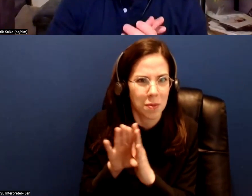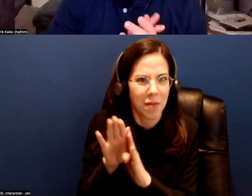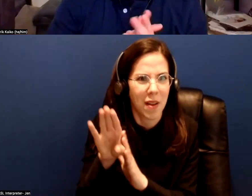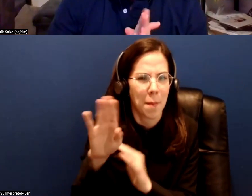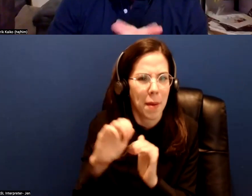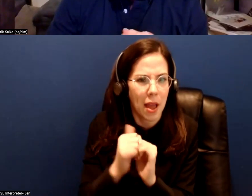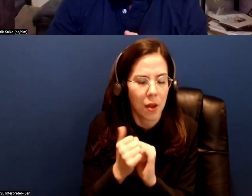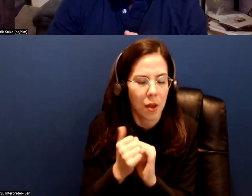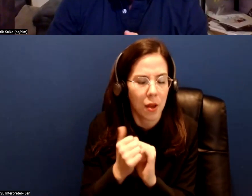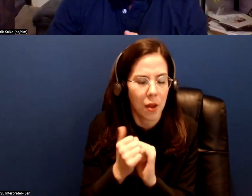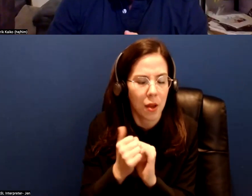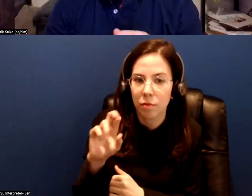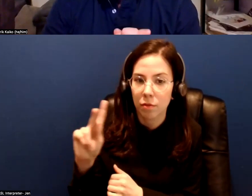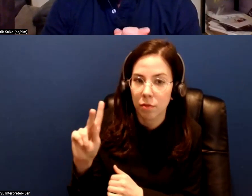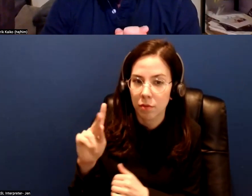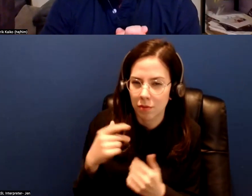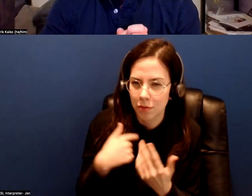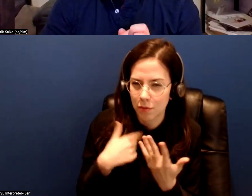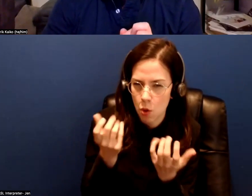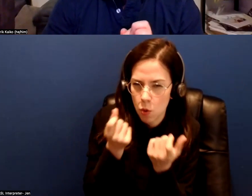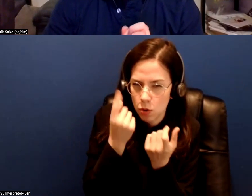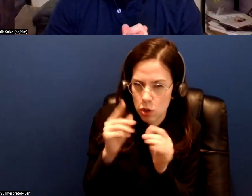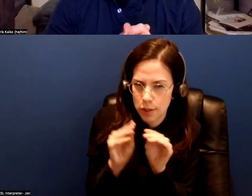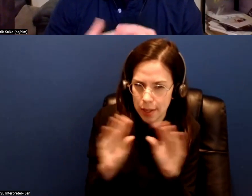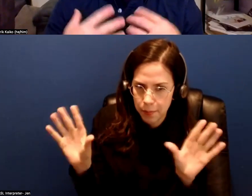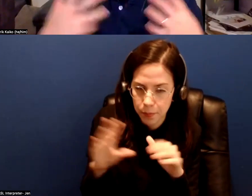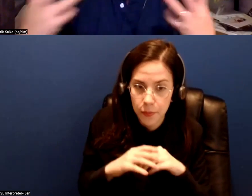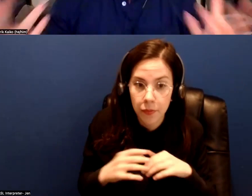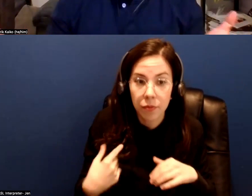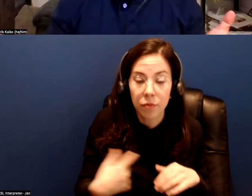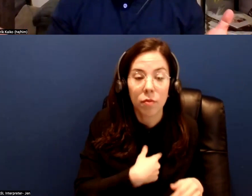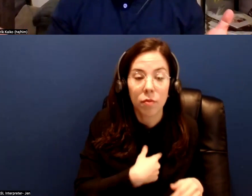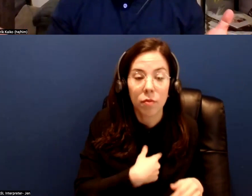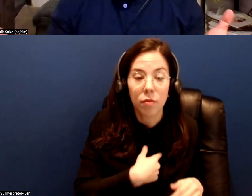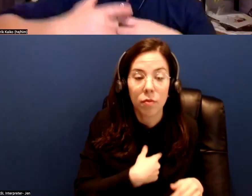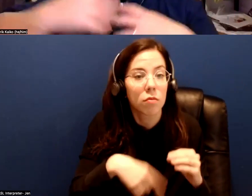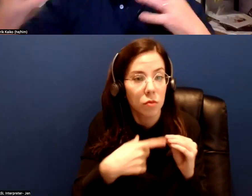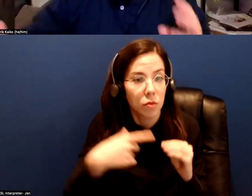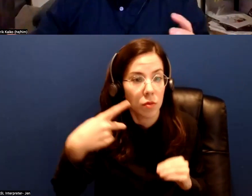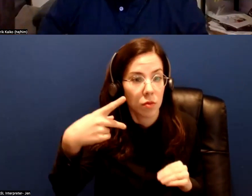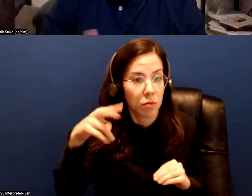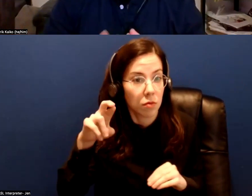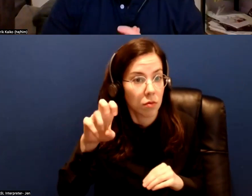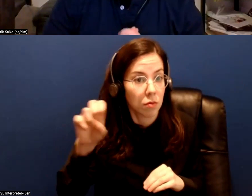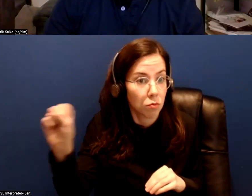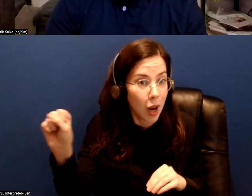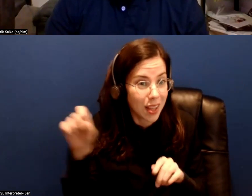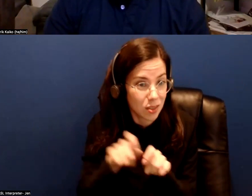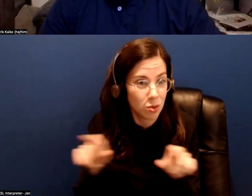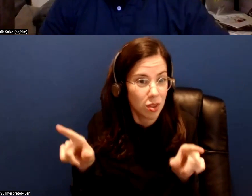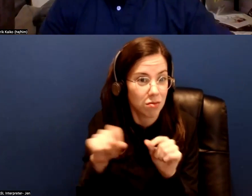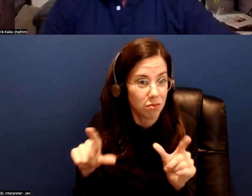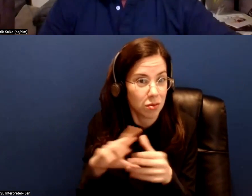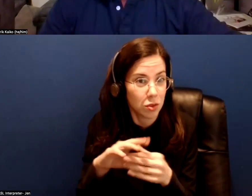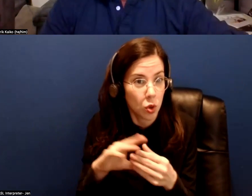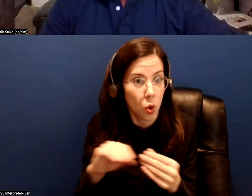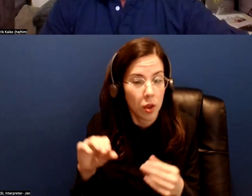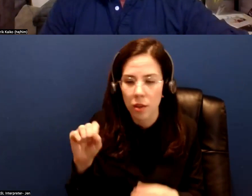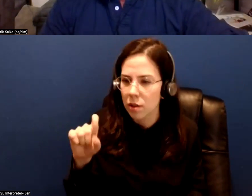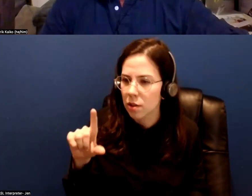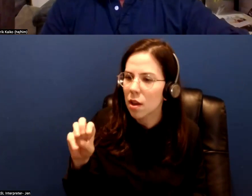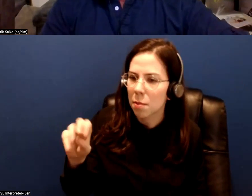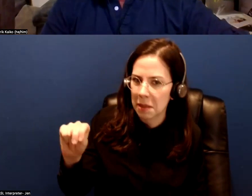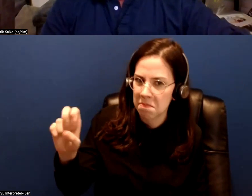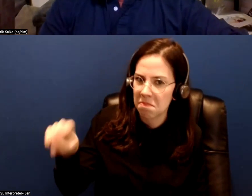Great question. If I'm hearing you correctly, are we talking about kind of like the press pitching stories and that kind of thing? Yeah, I mean,